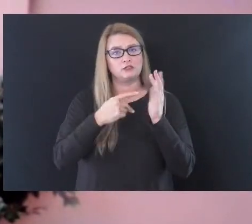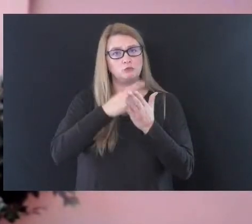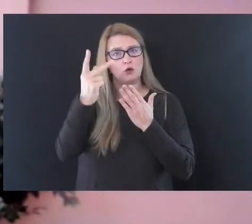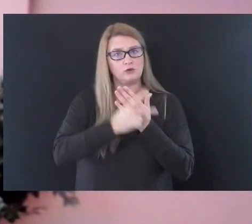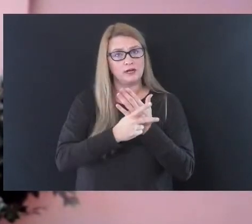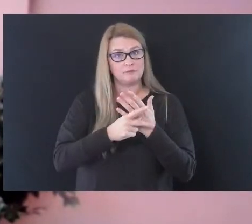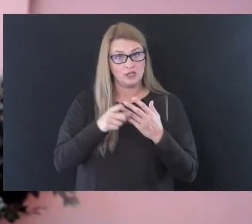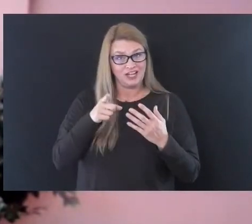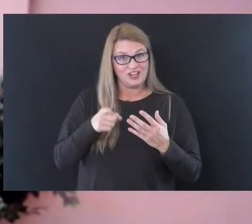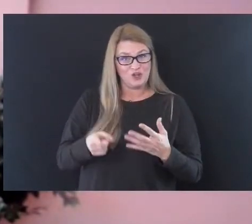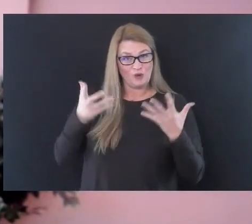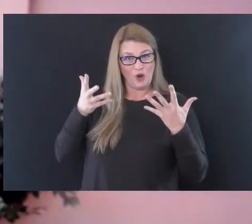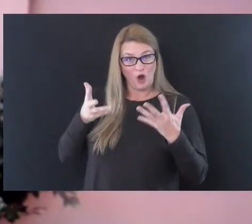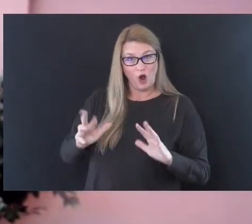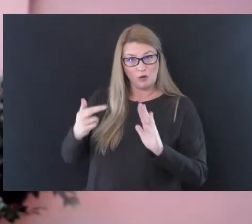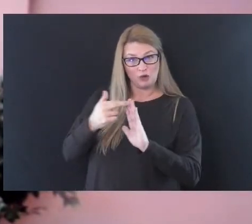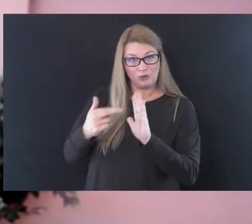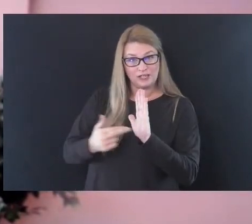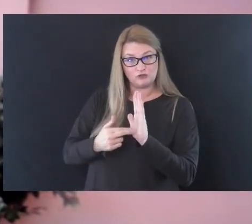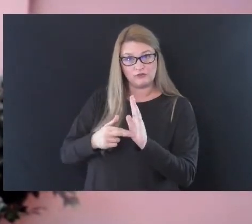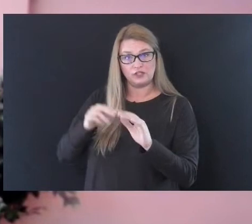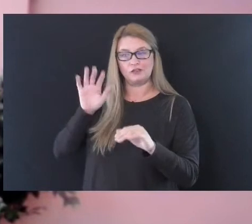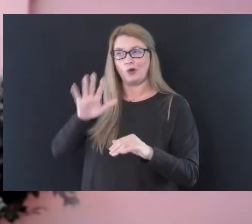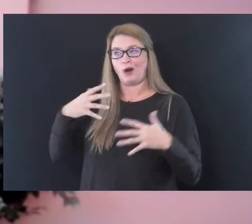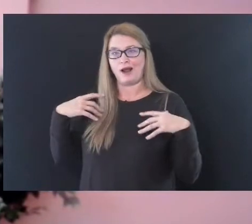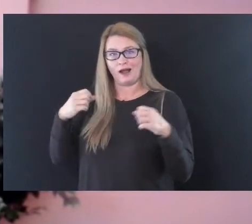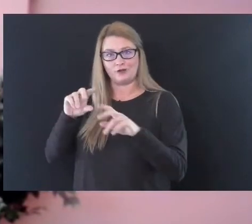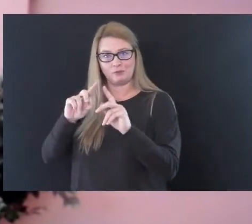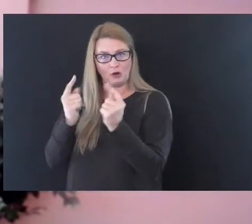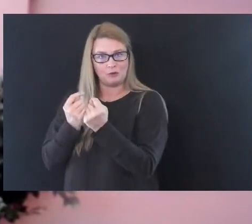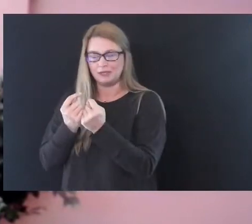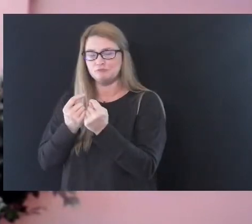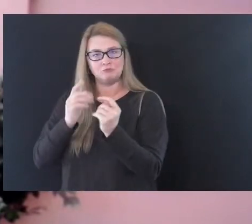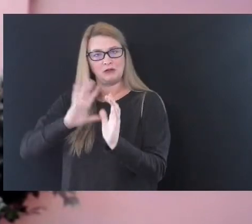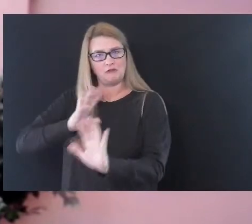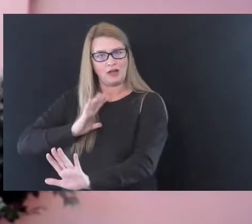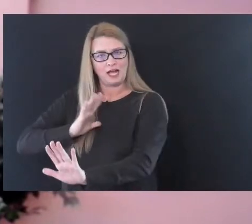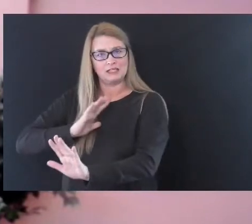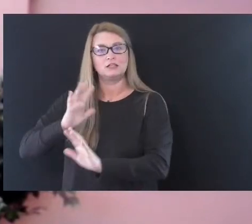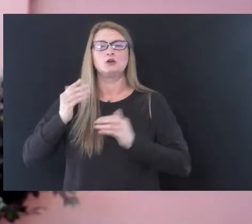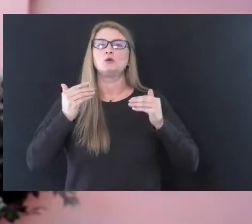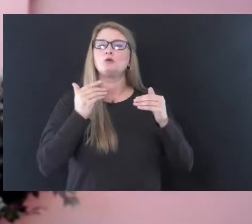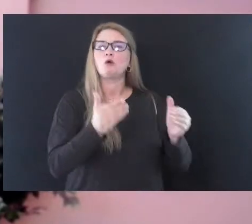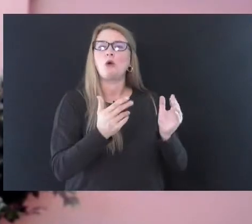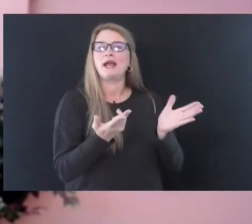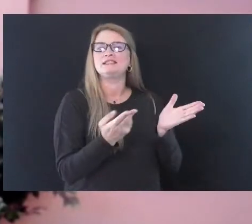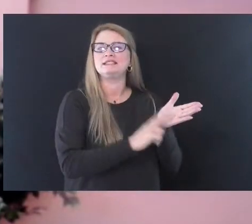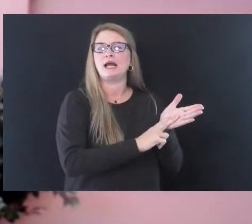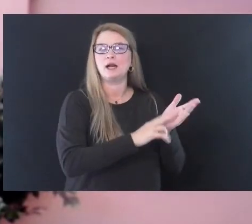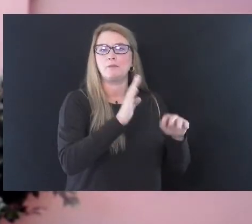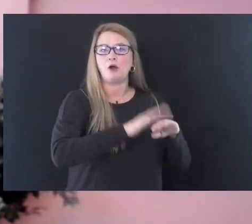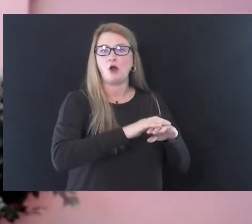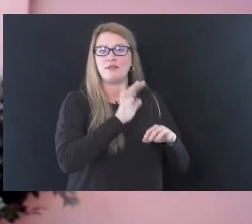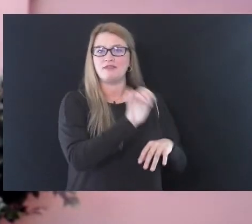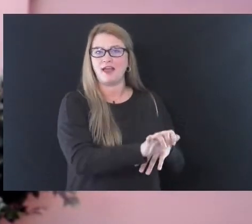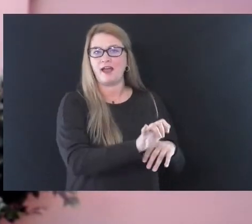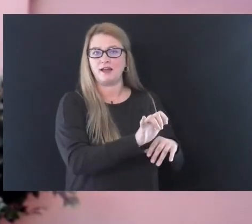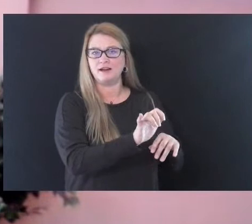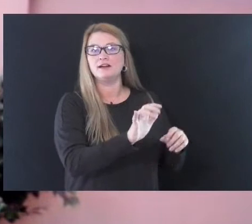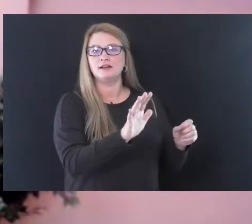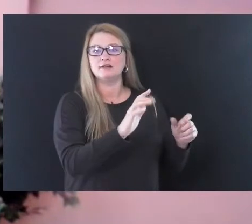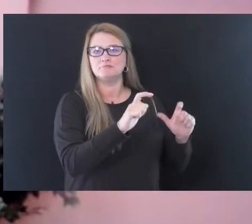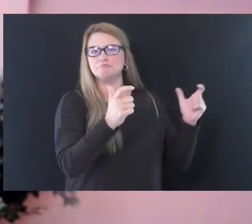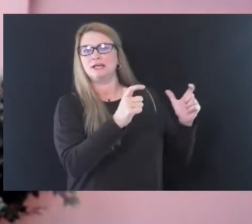had registered before at the county level, go ahead and re-register. As the governor said, you won't lose your place in line.